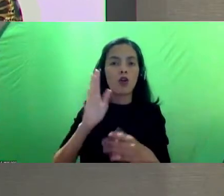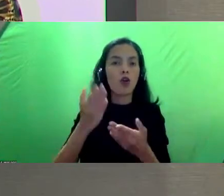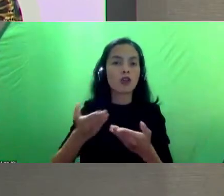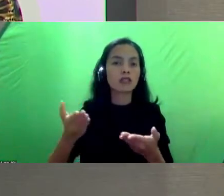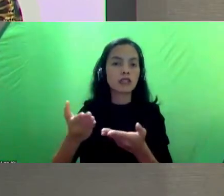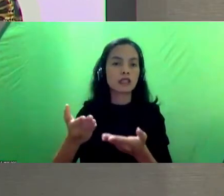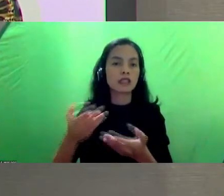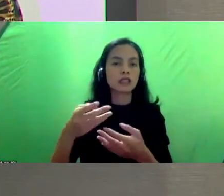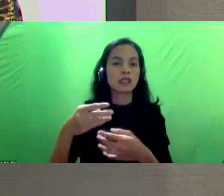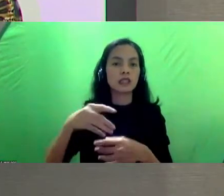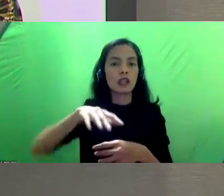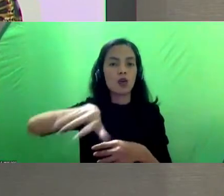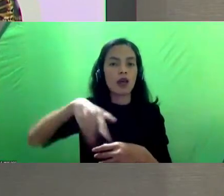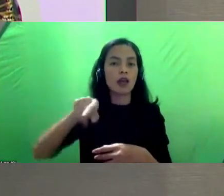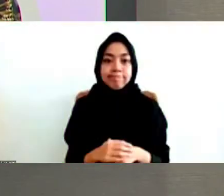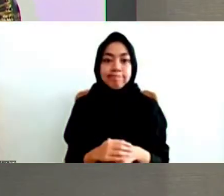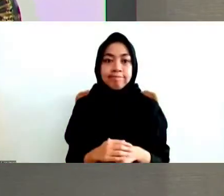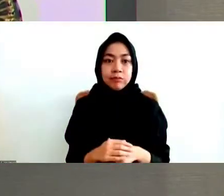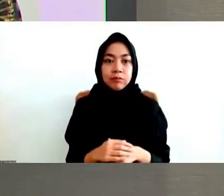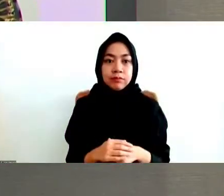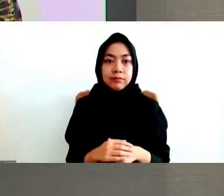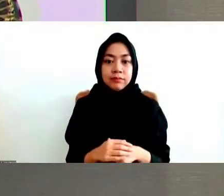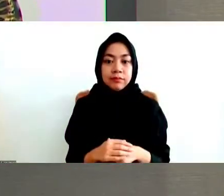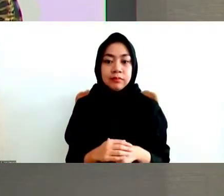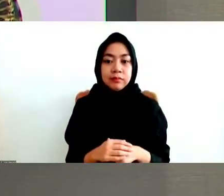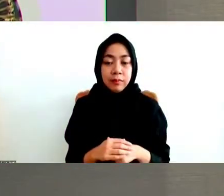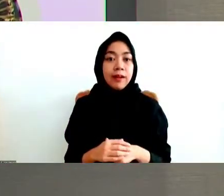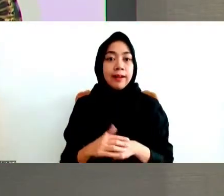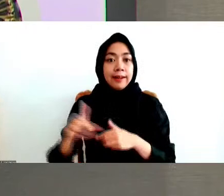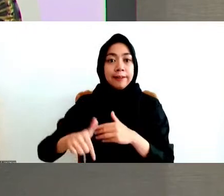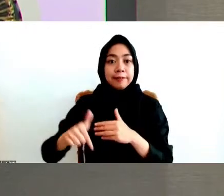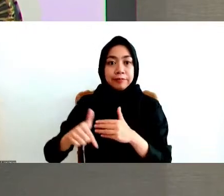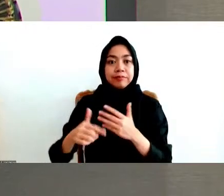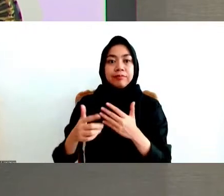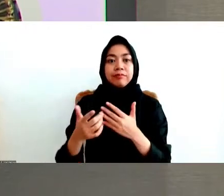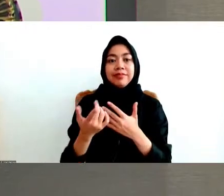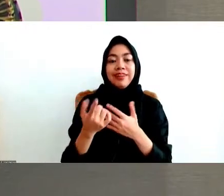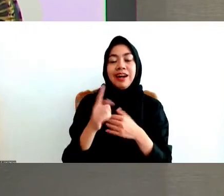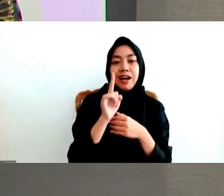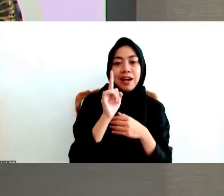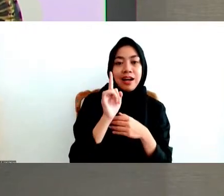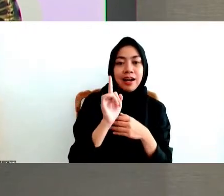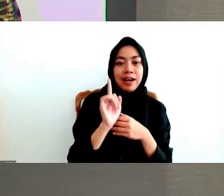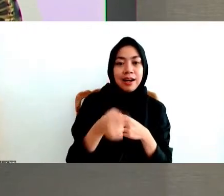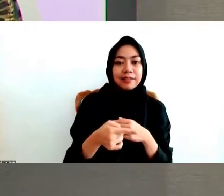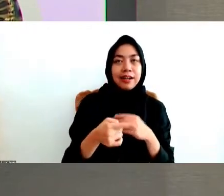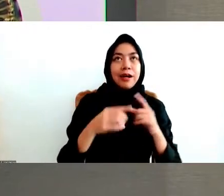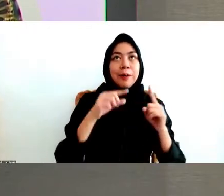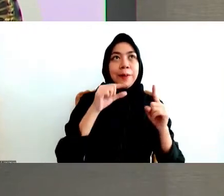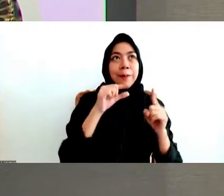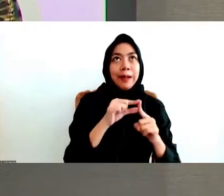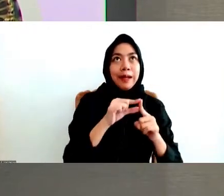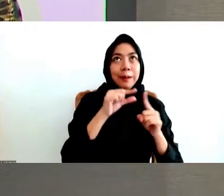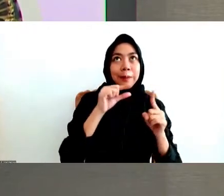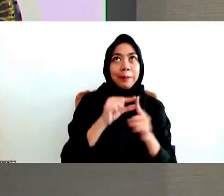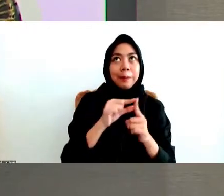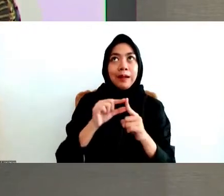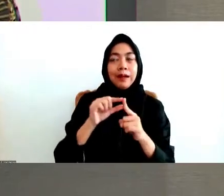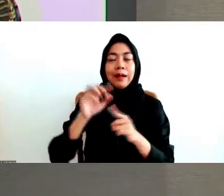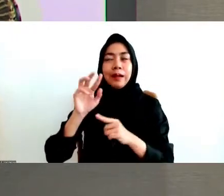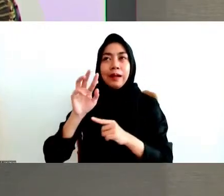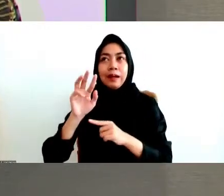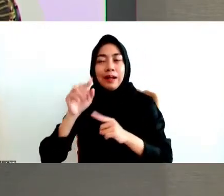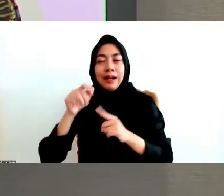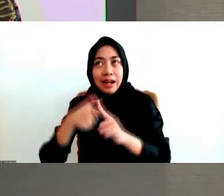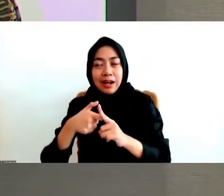individual. And fortunately, we have now the P3KE data. Pak Acep, you may heard about this, that